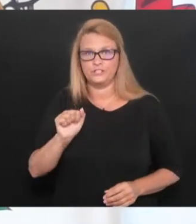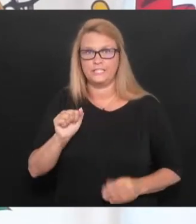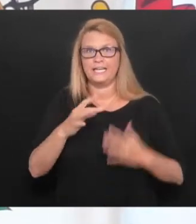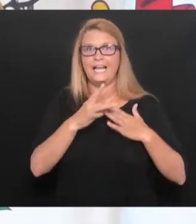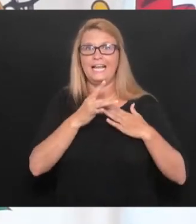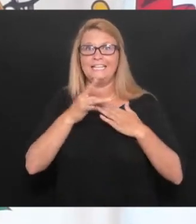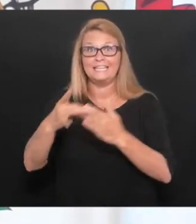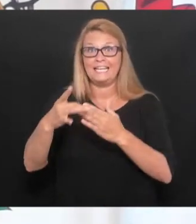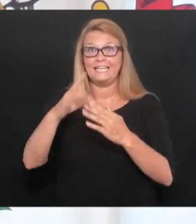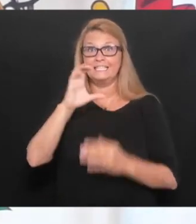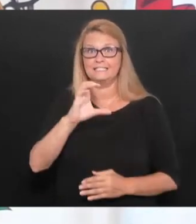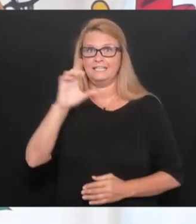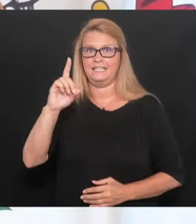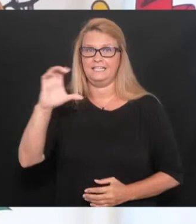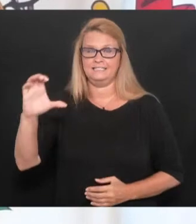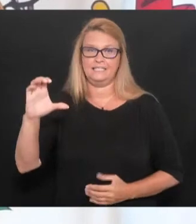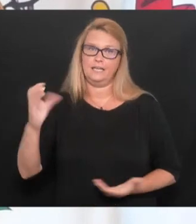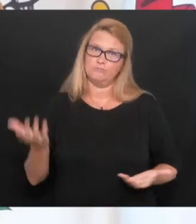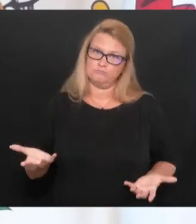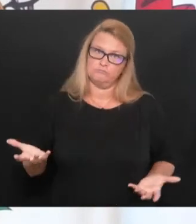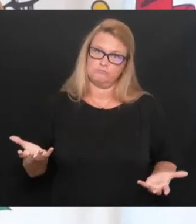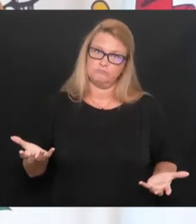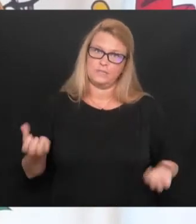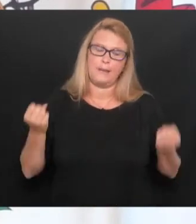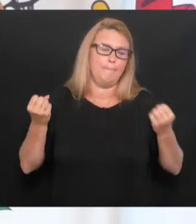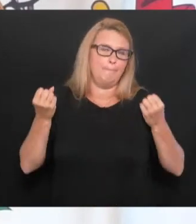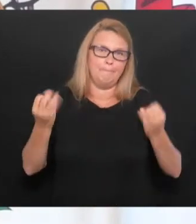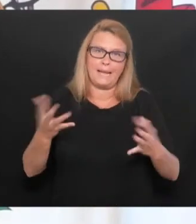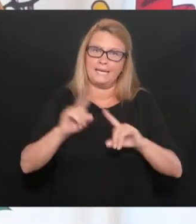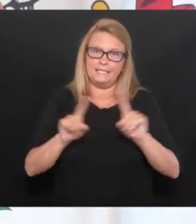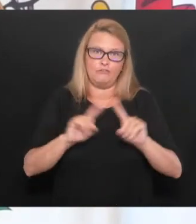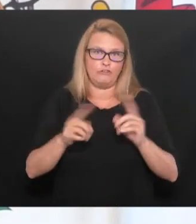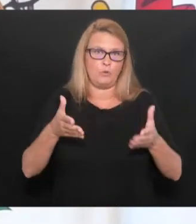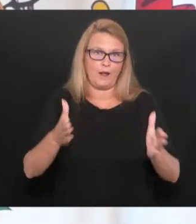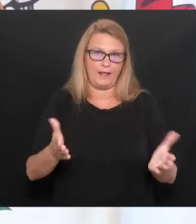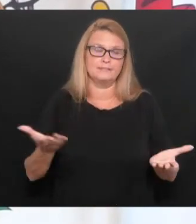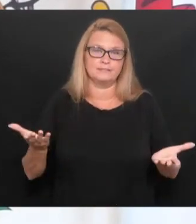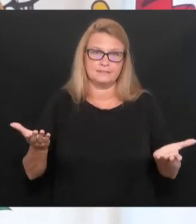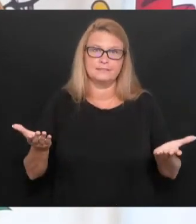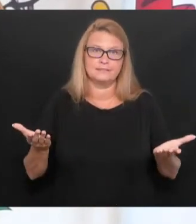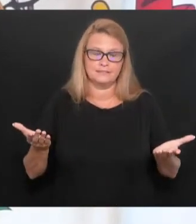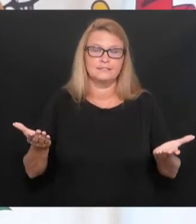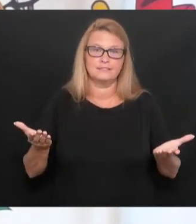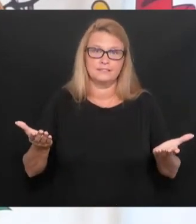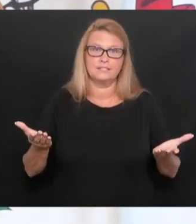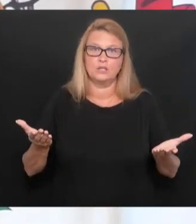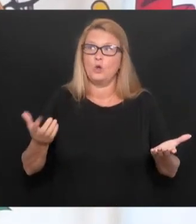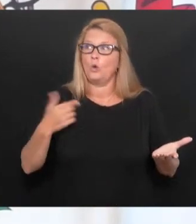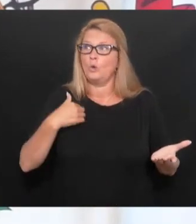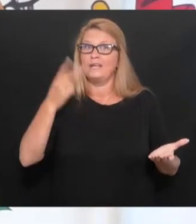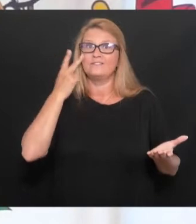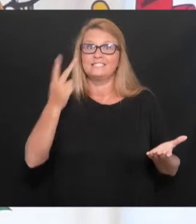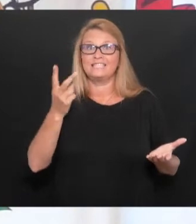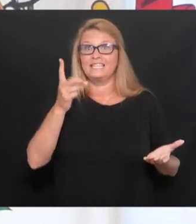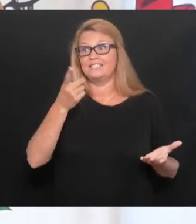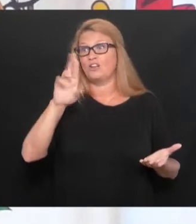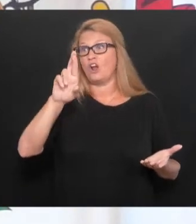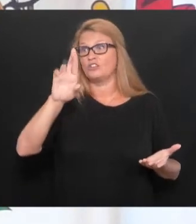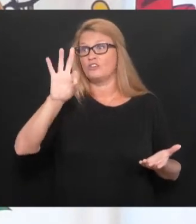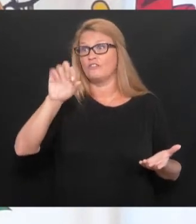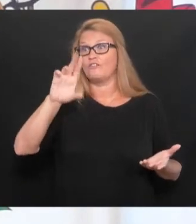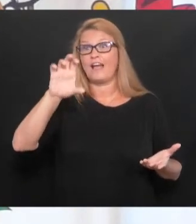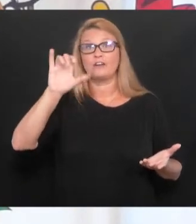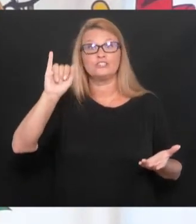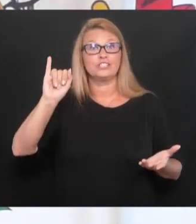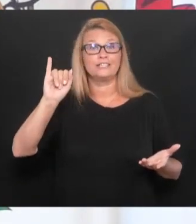lead CDC. In many ways. It's unbelievable. We've seen Dr. Fauci come out and